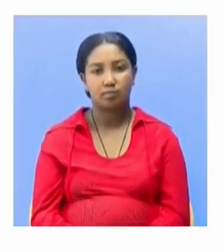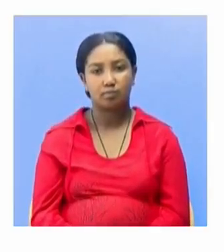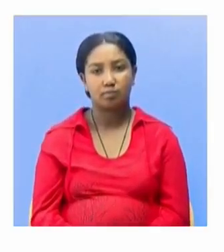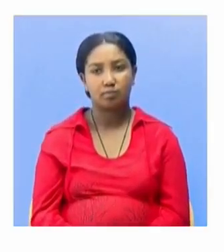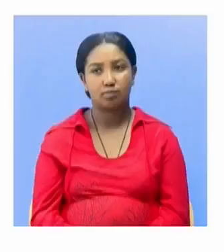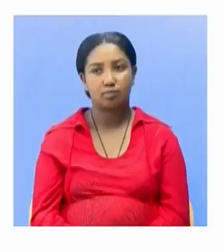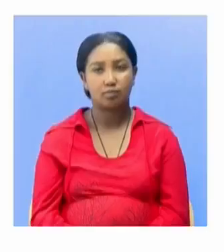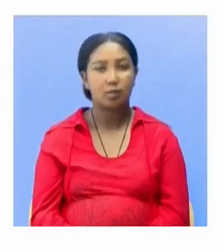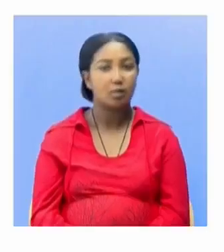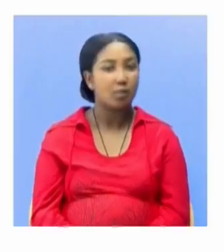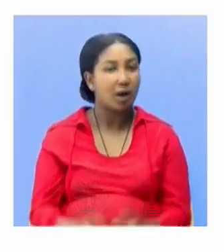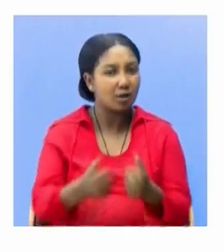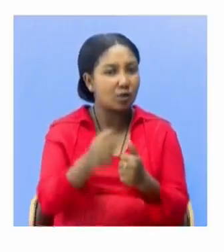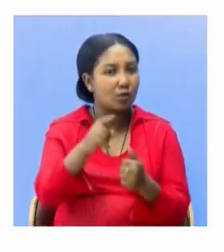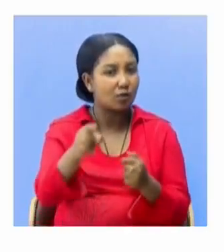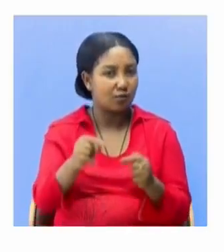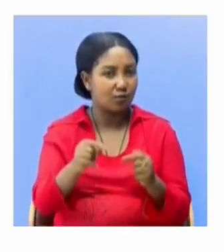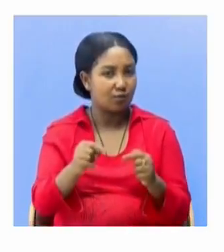interest.